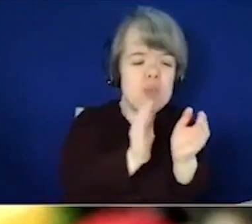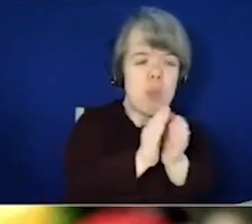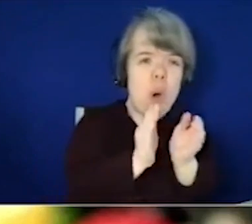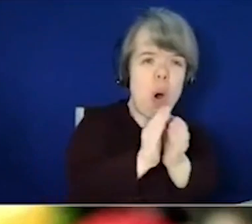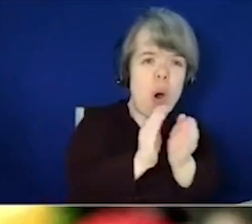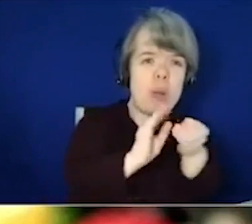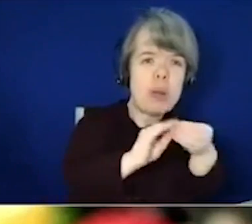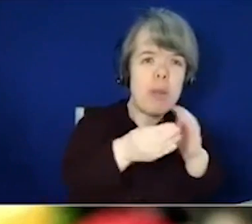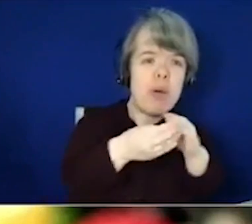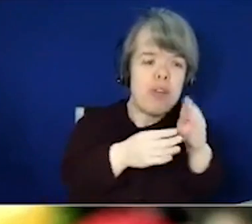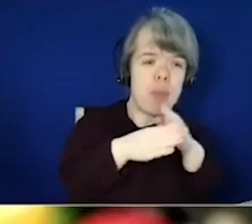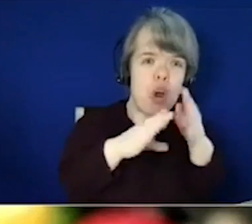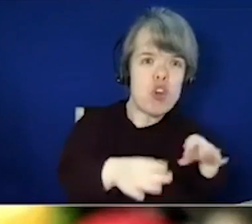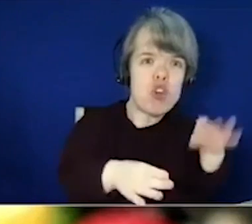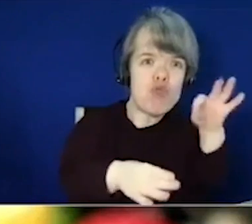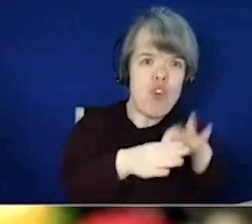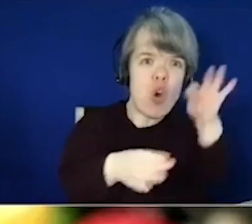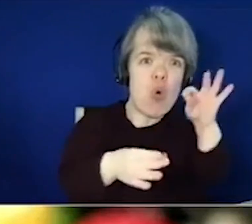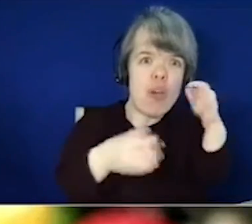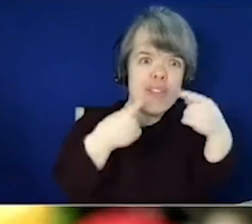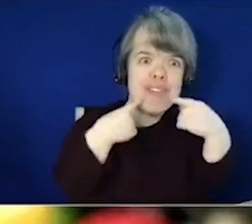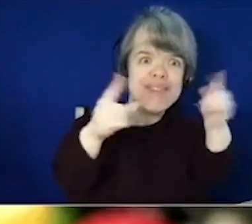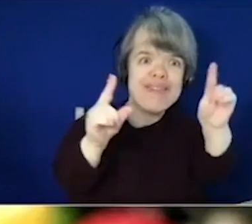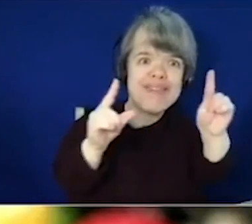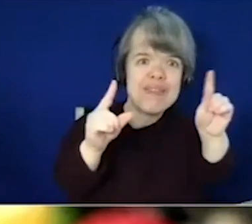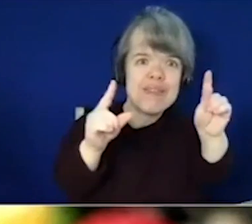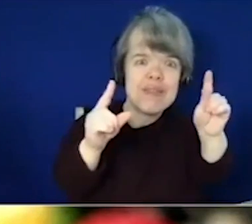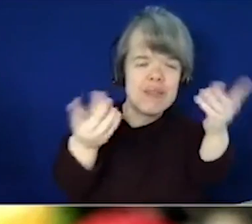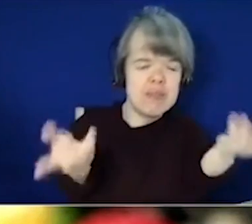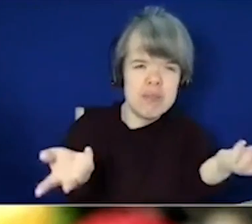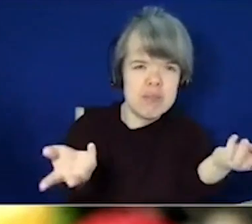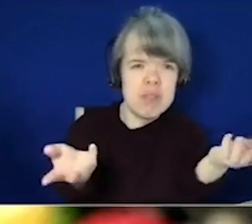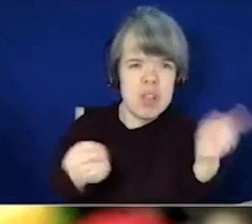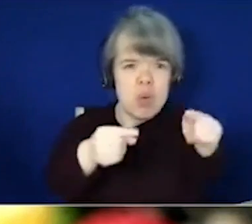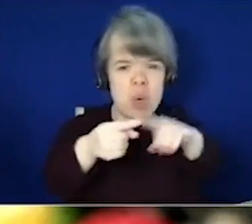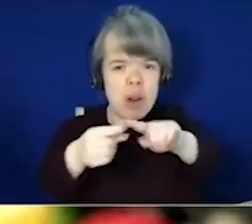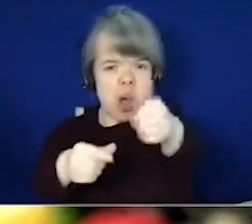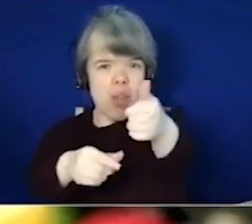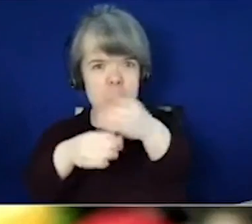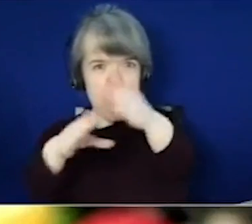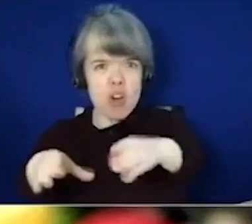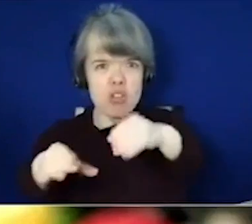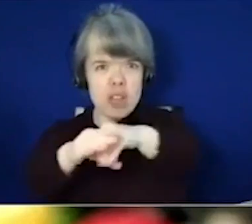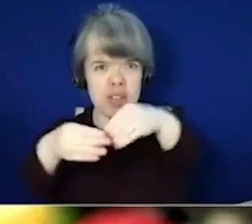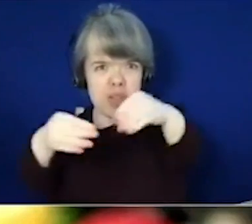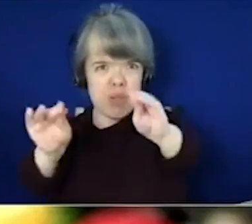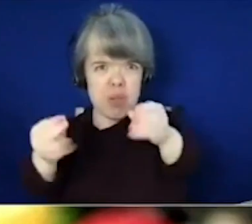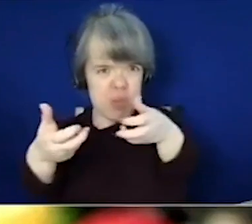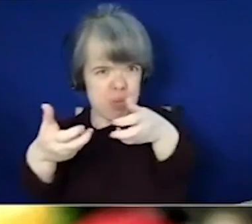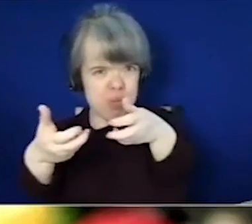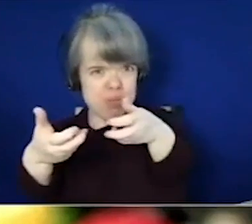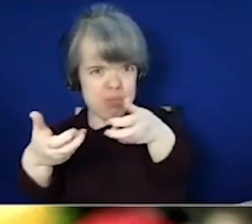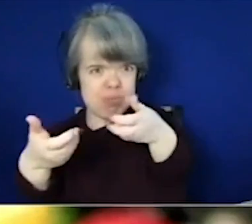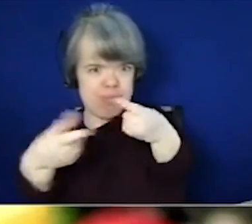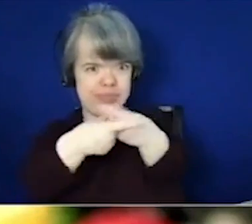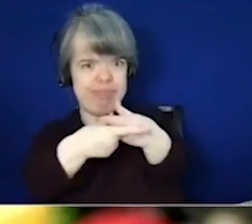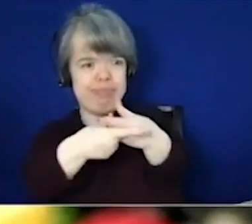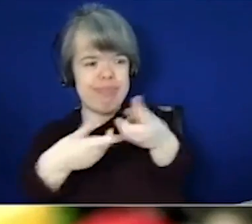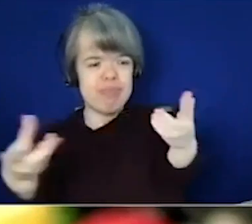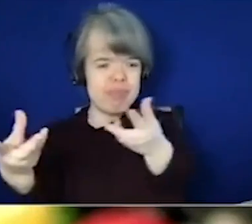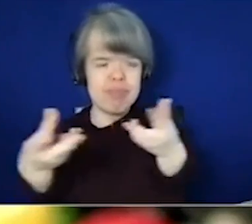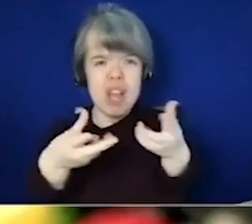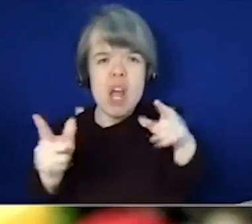You were beaming with what Howard was sharing. You spoke to every single store manager deeply personally, what their